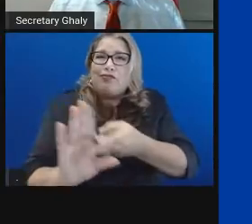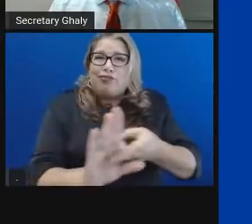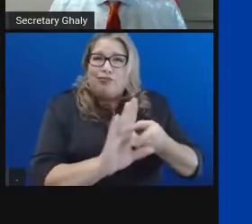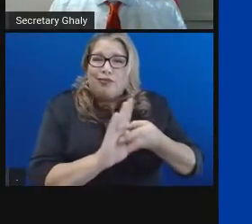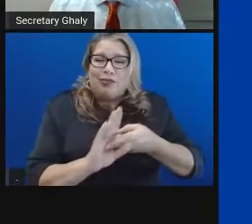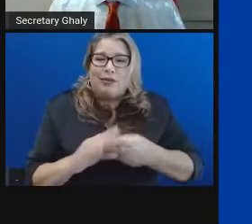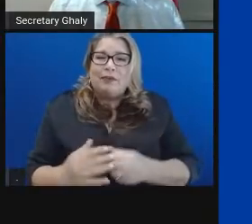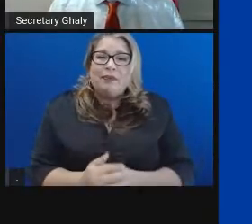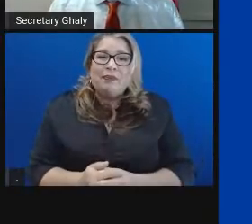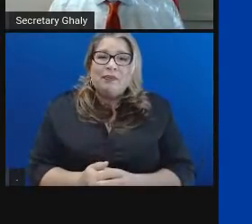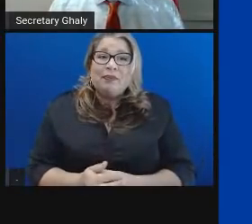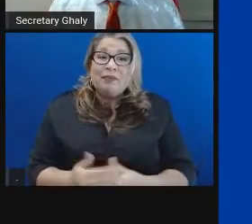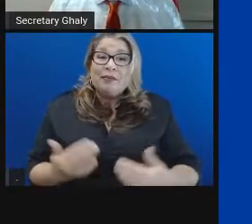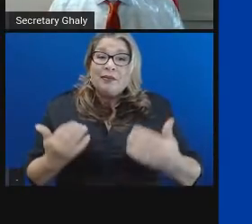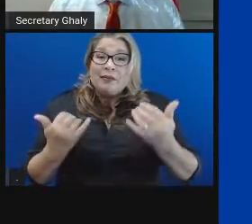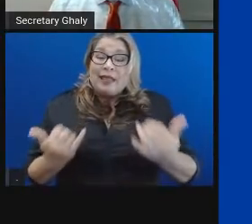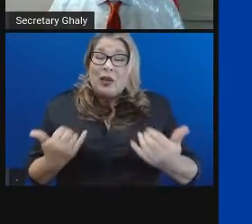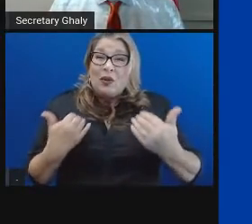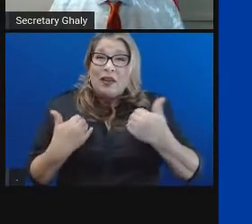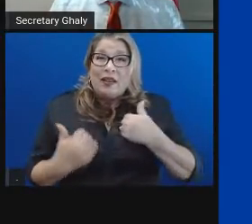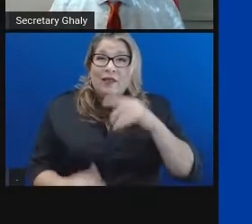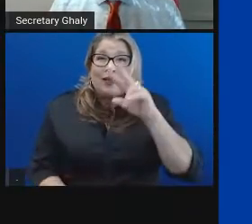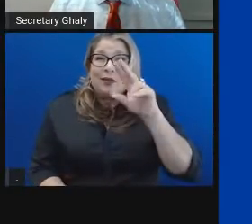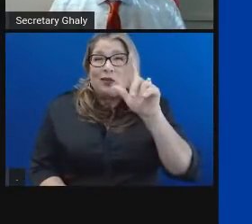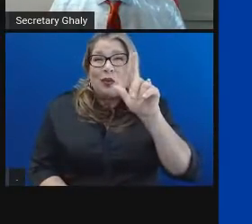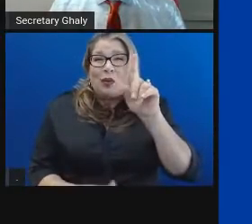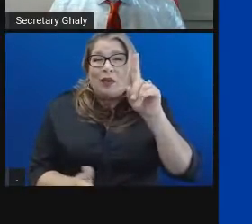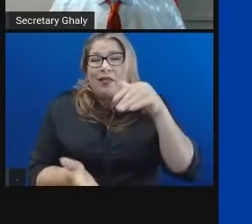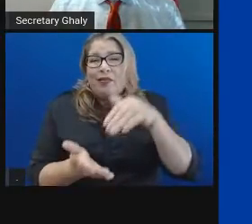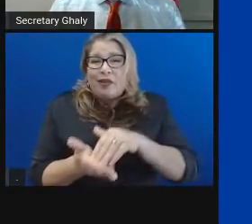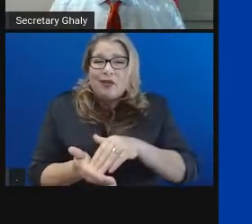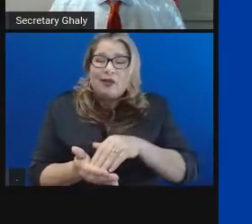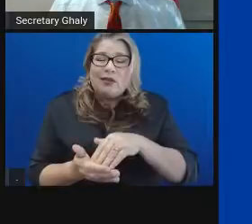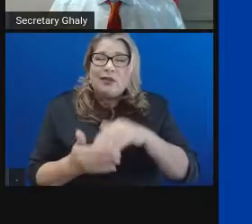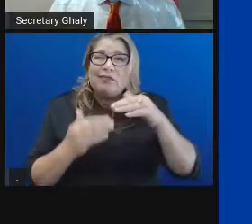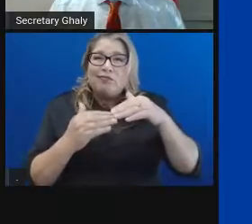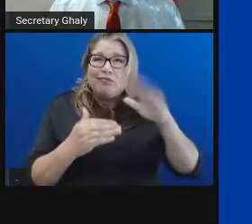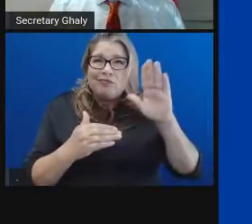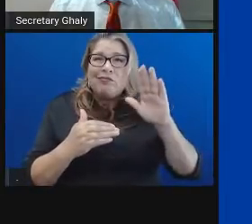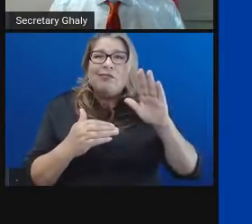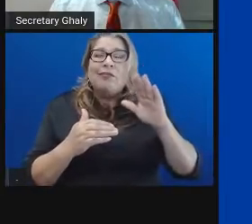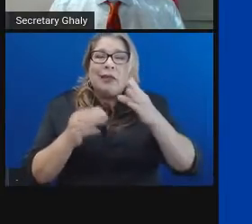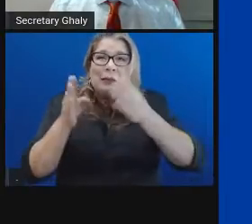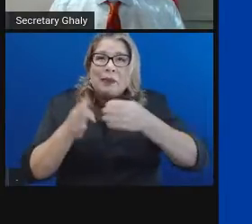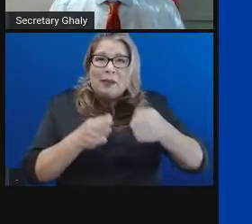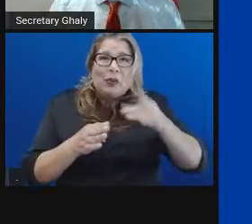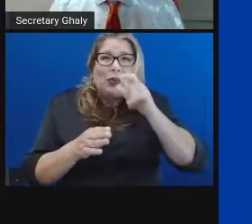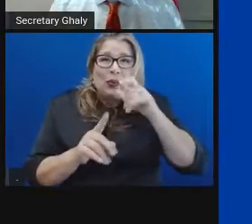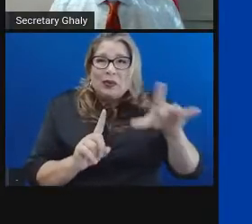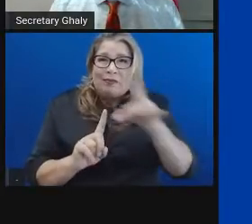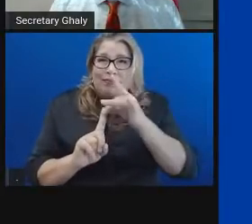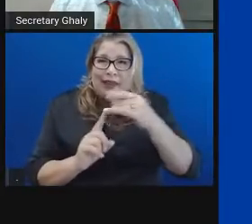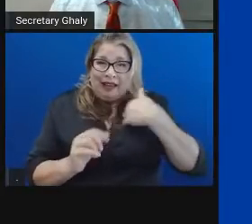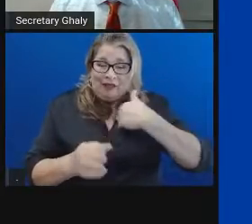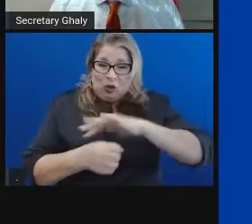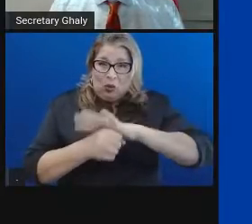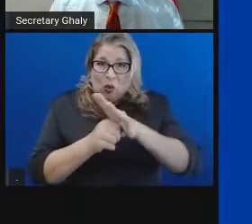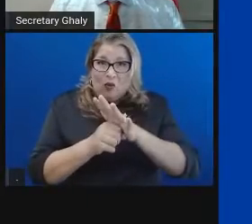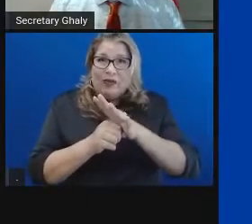21,747 individuals with COVID currently hospitalized in California's hospitals. That represents